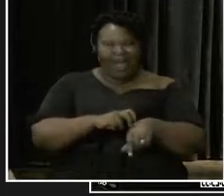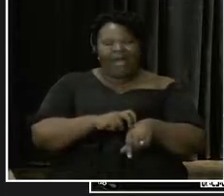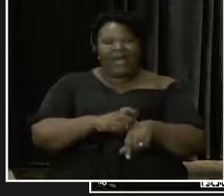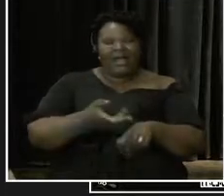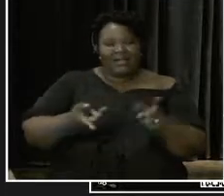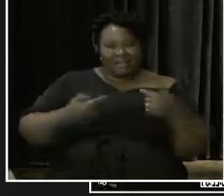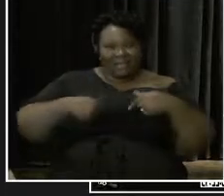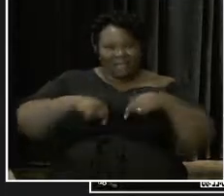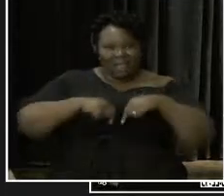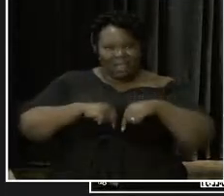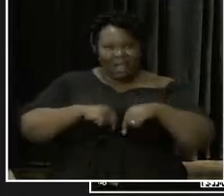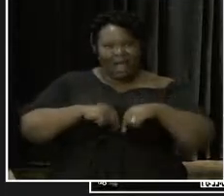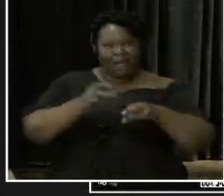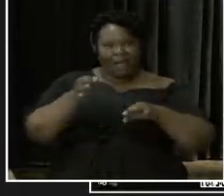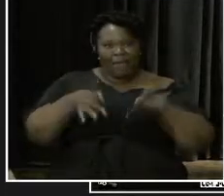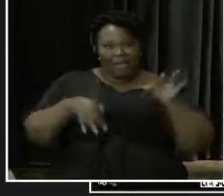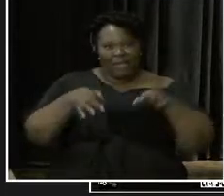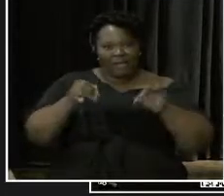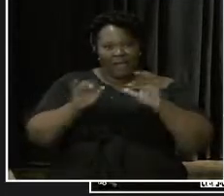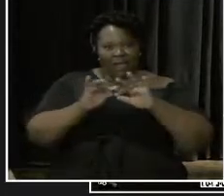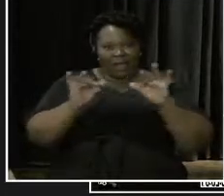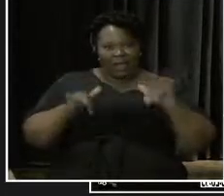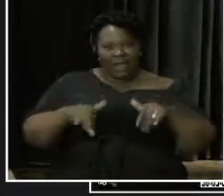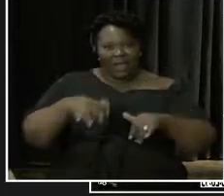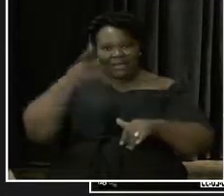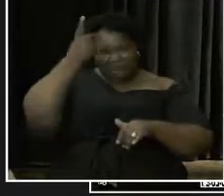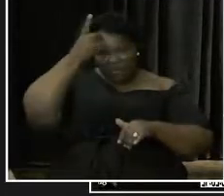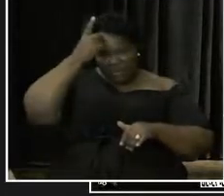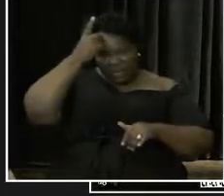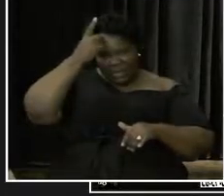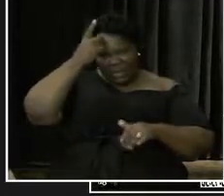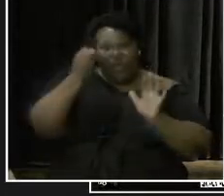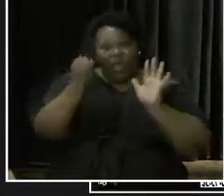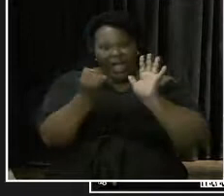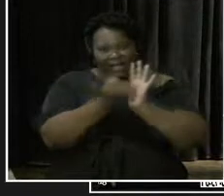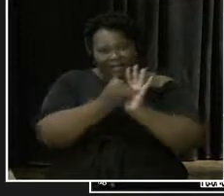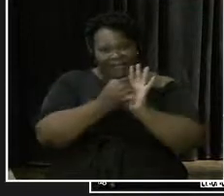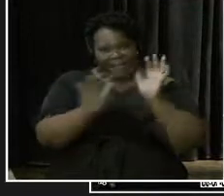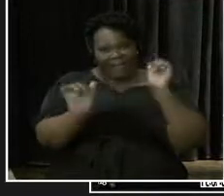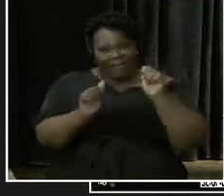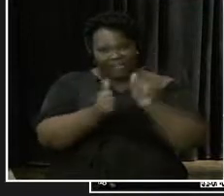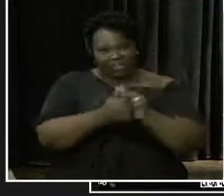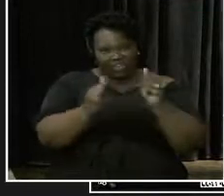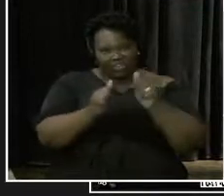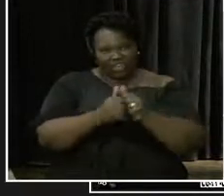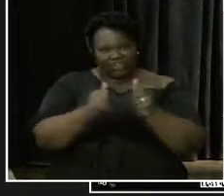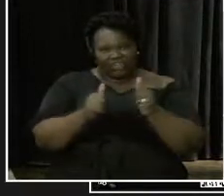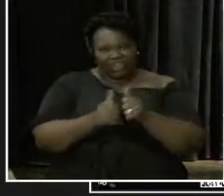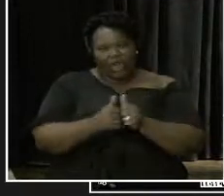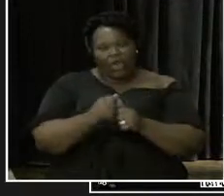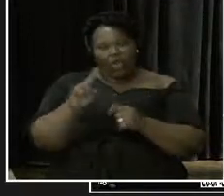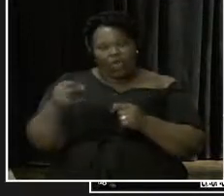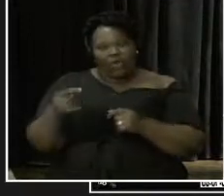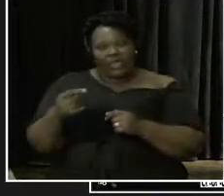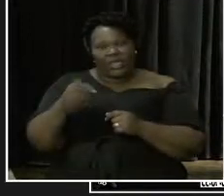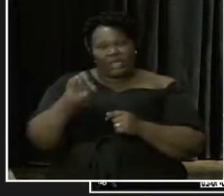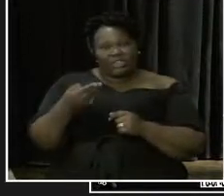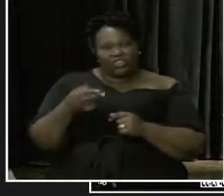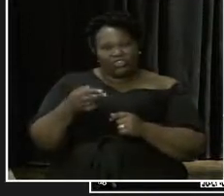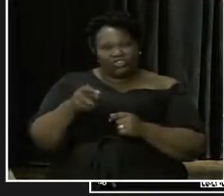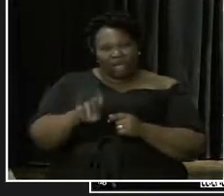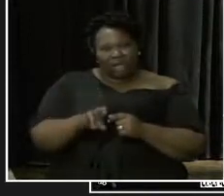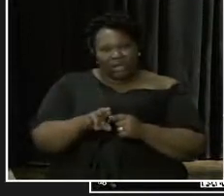as politicians, because they've identified some challenges. One was the issue of human resource. It's one of the